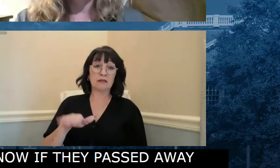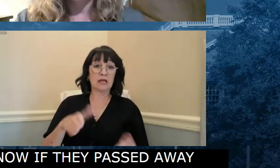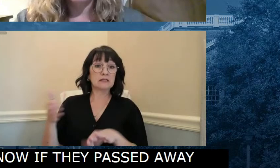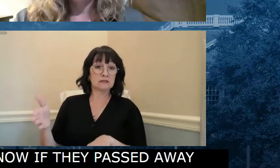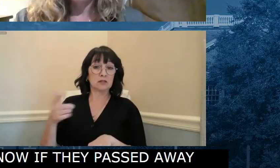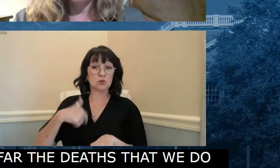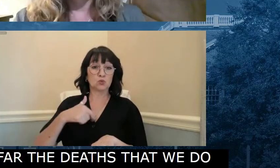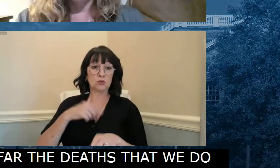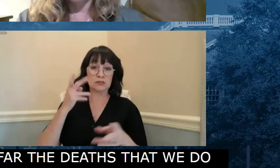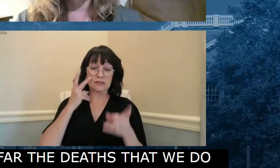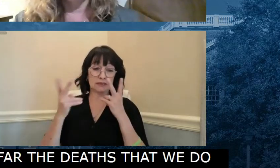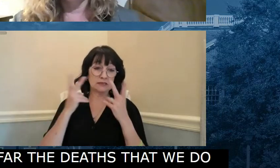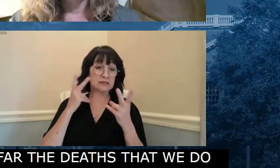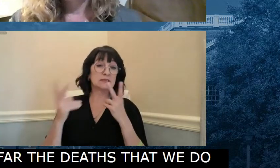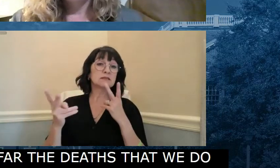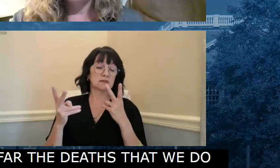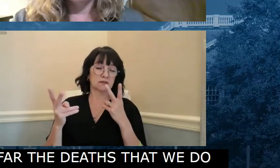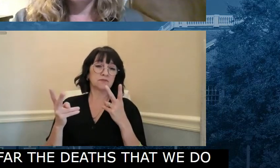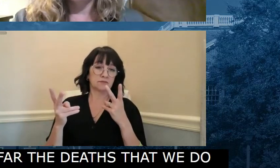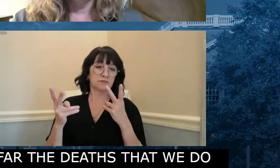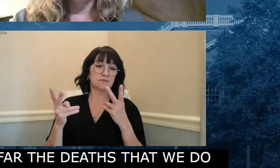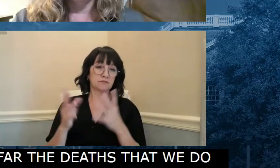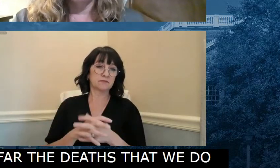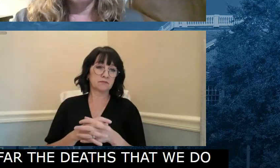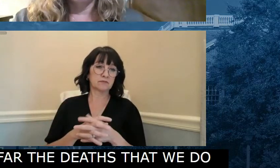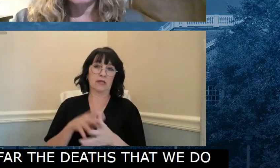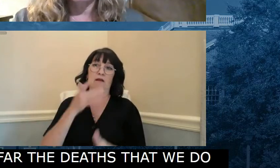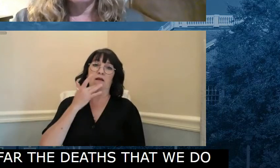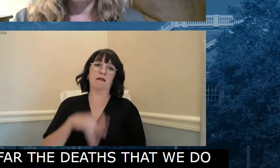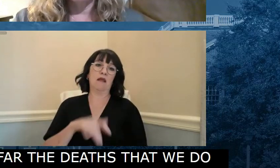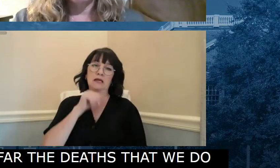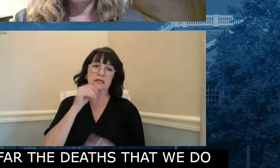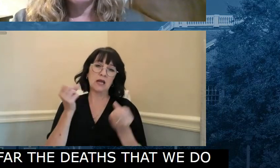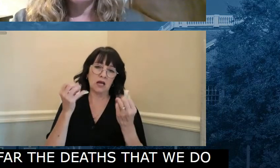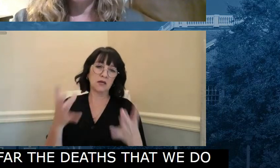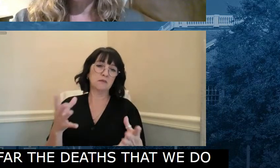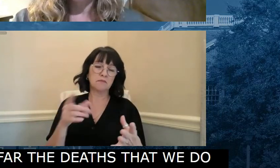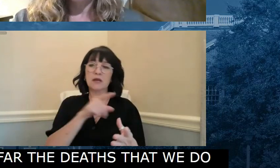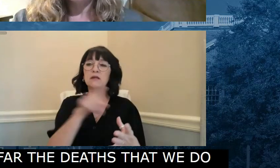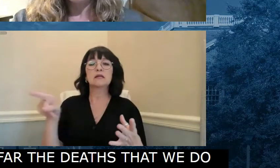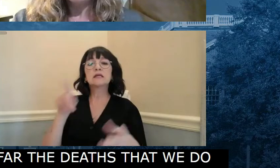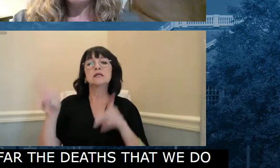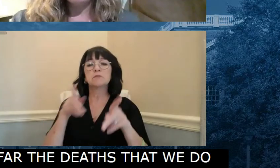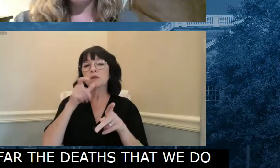very many, but are among unvaccinated individuals.